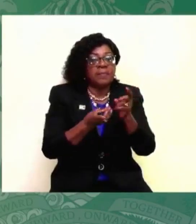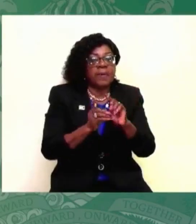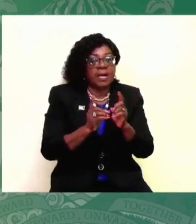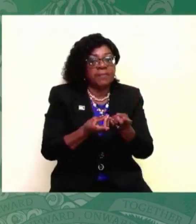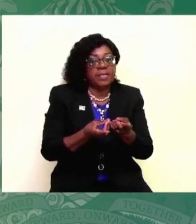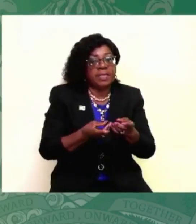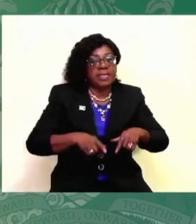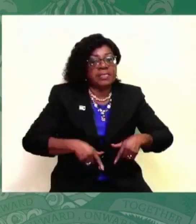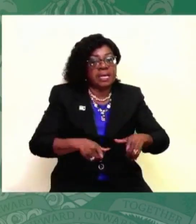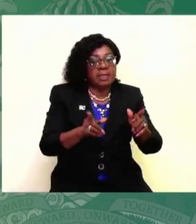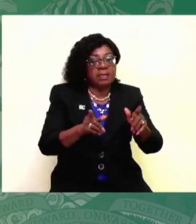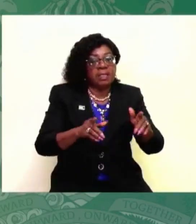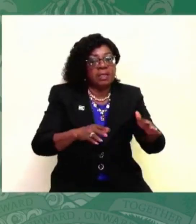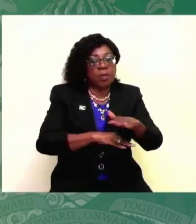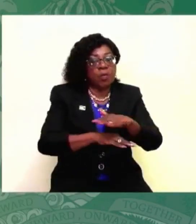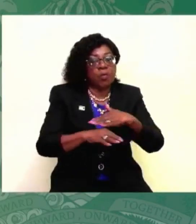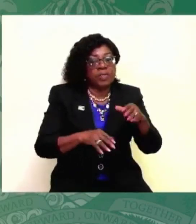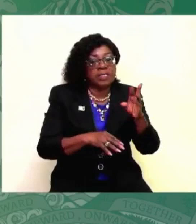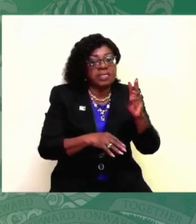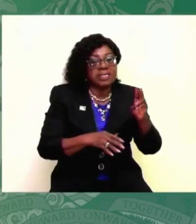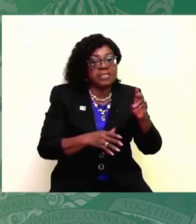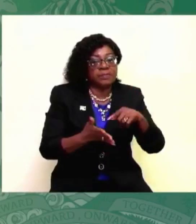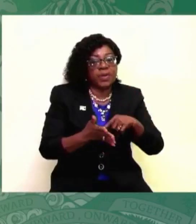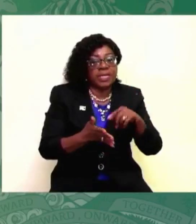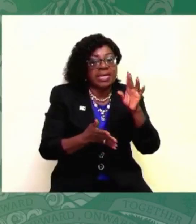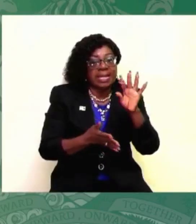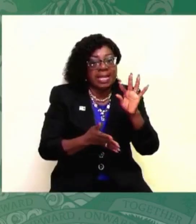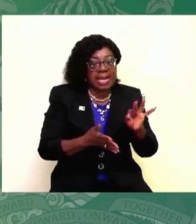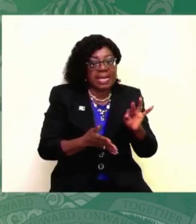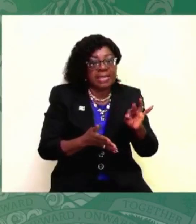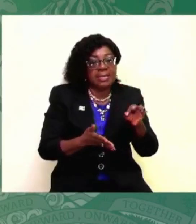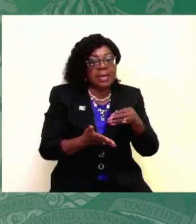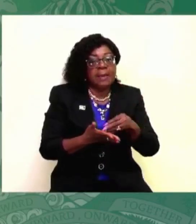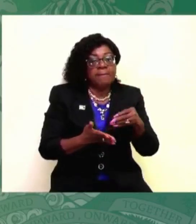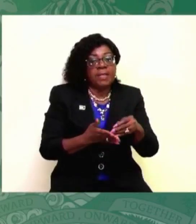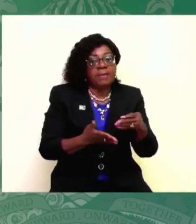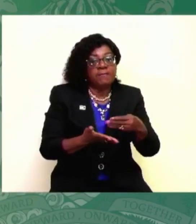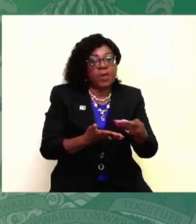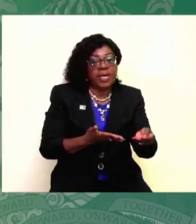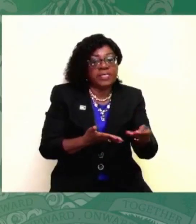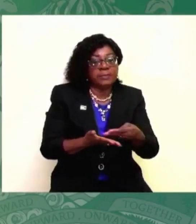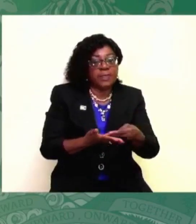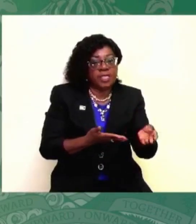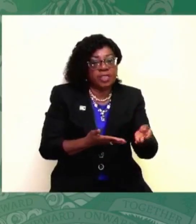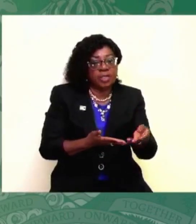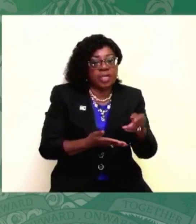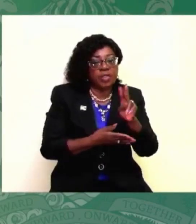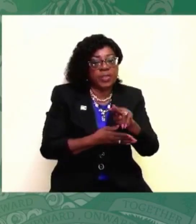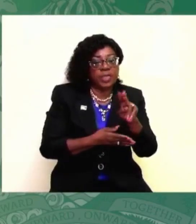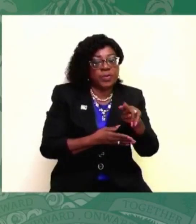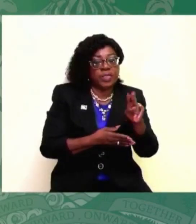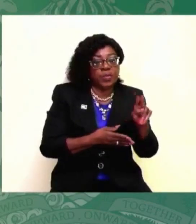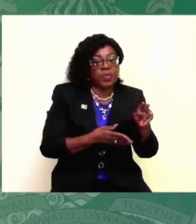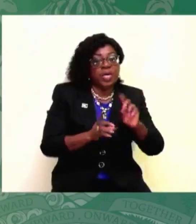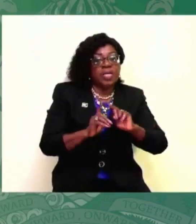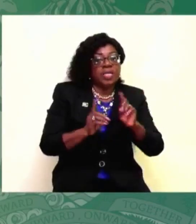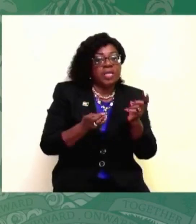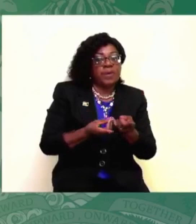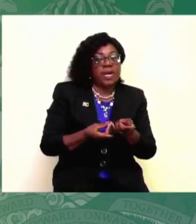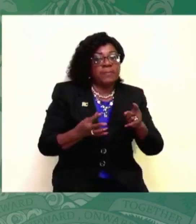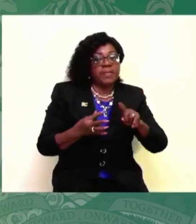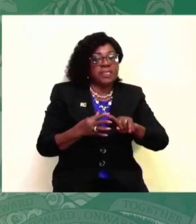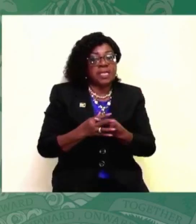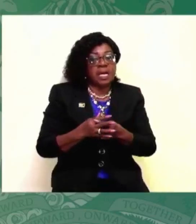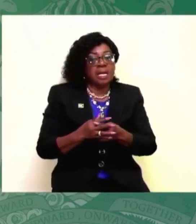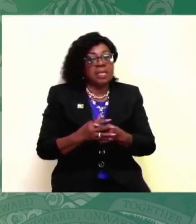allocated over $6.9 million for recurrent expenditure. In 2022, the department launched and